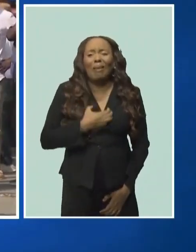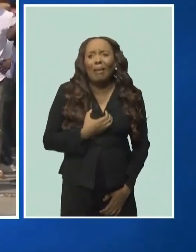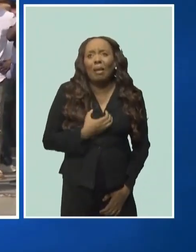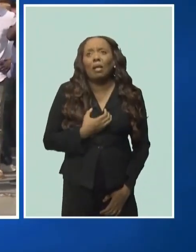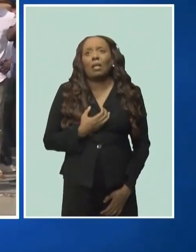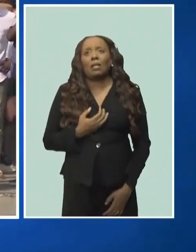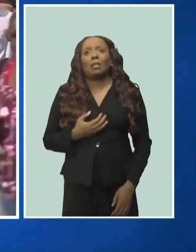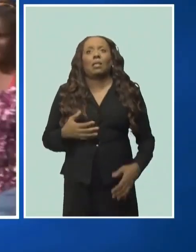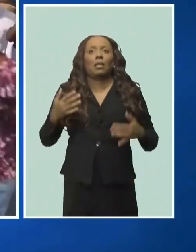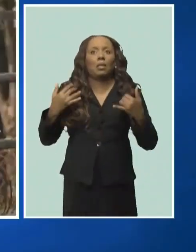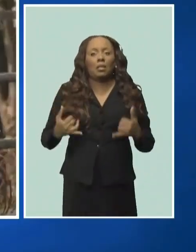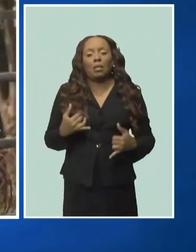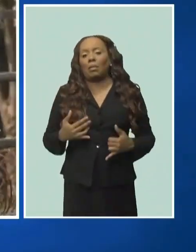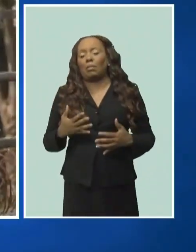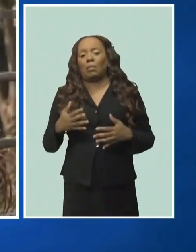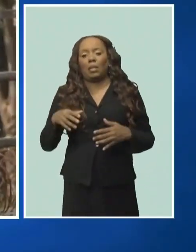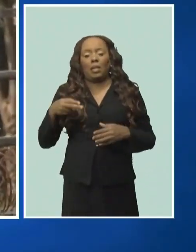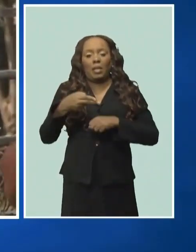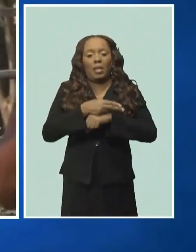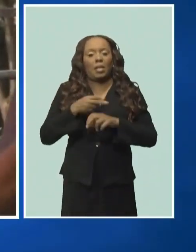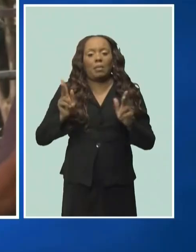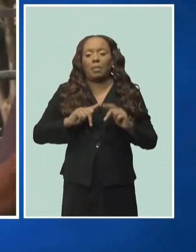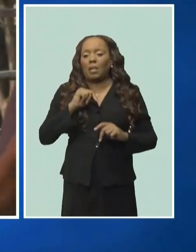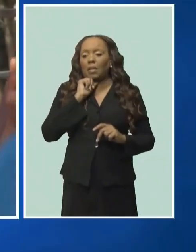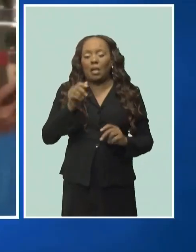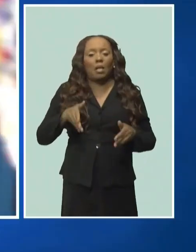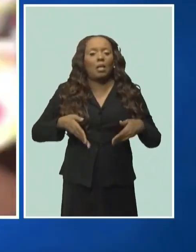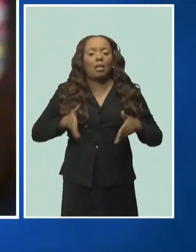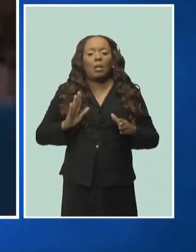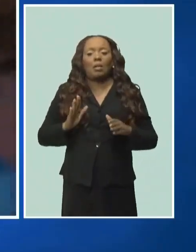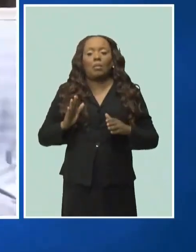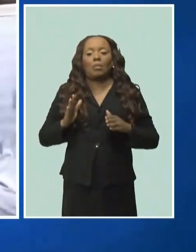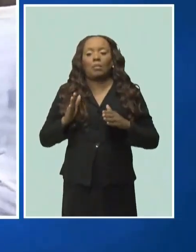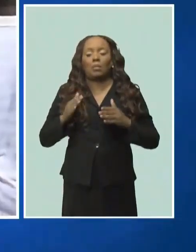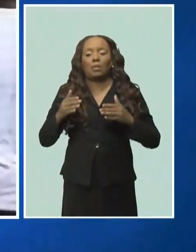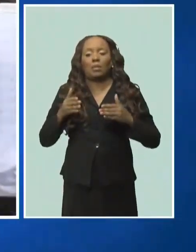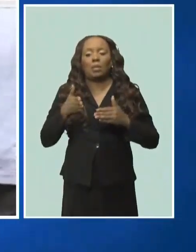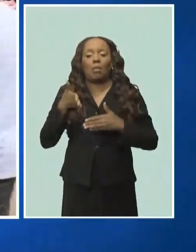countries. Haitians are not allowed to cross into the Dominican Republic.